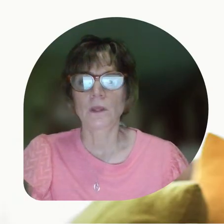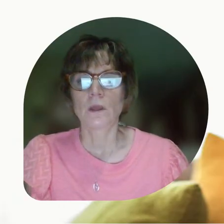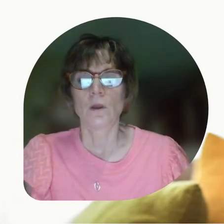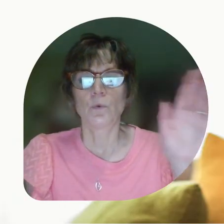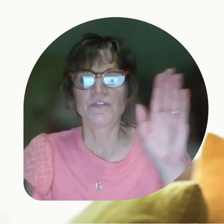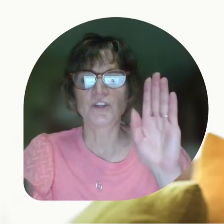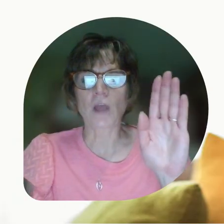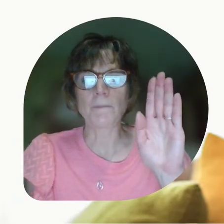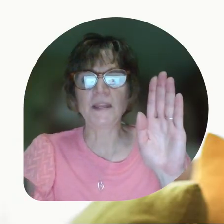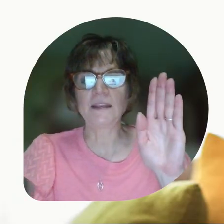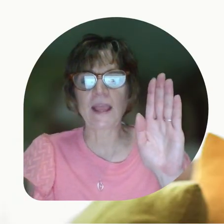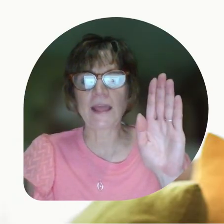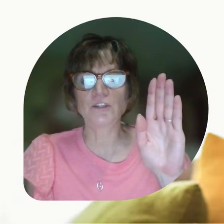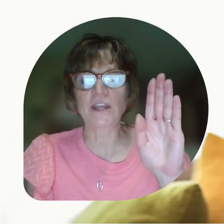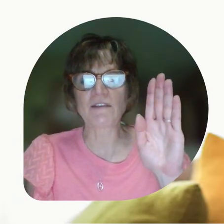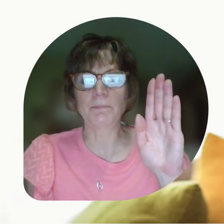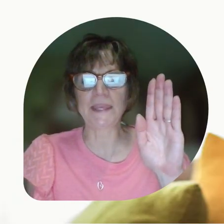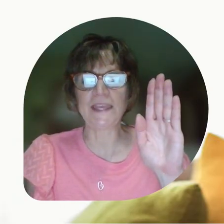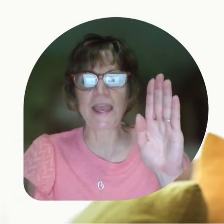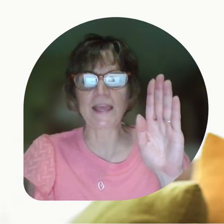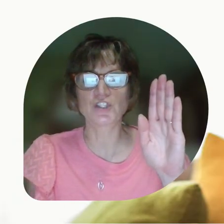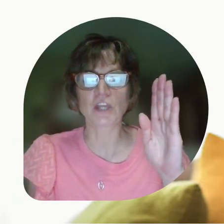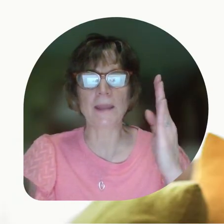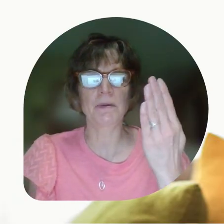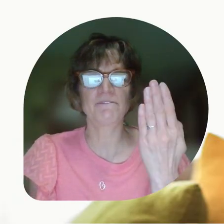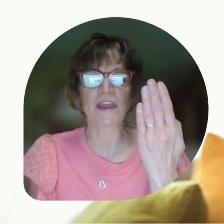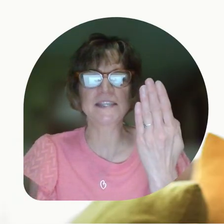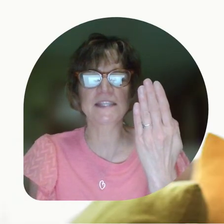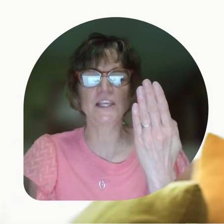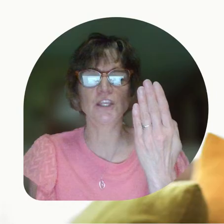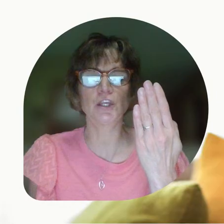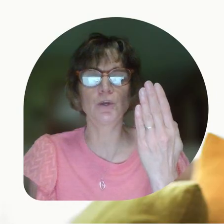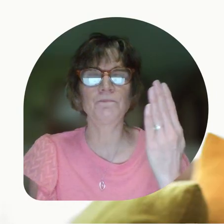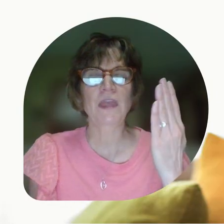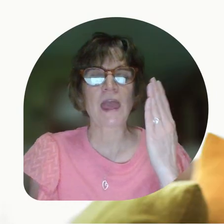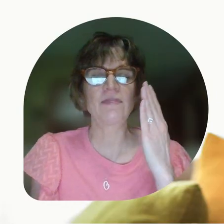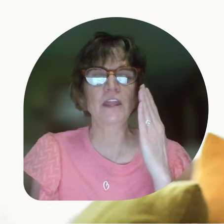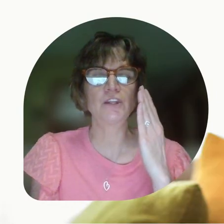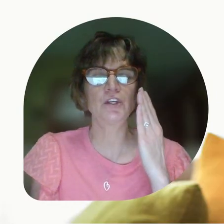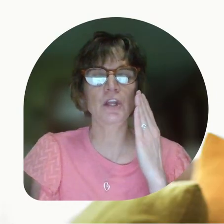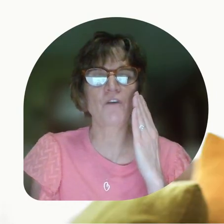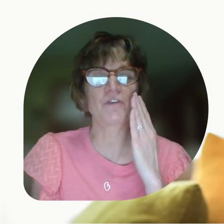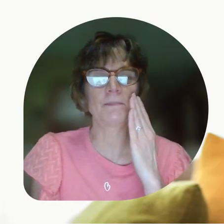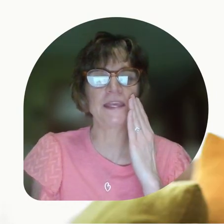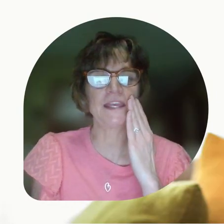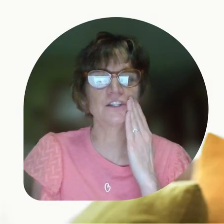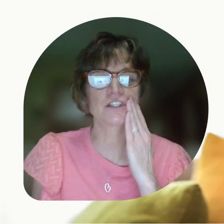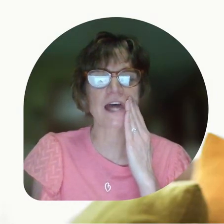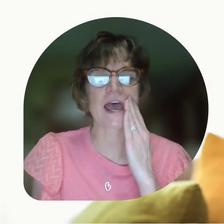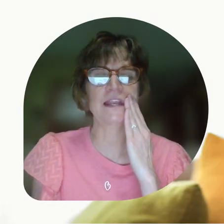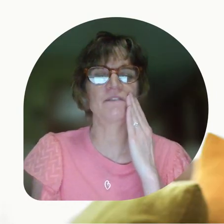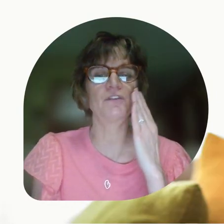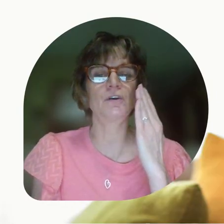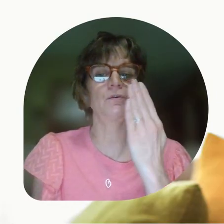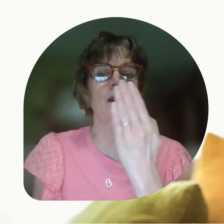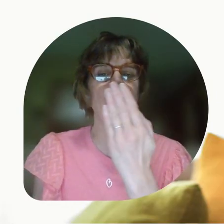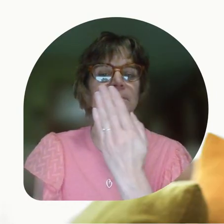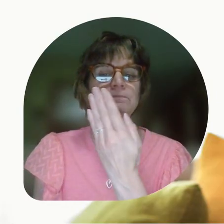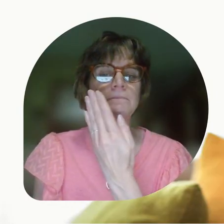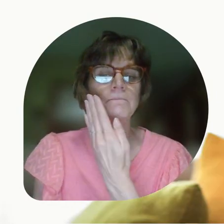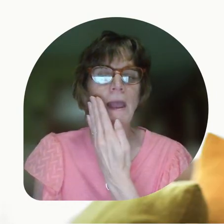Napkin. With your dominant hand, you're going to have a B hand shape facing you. And then you're going to go from each side of